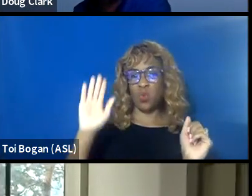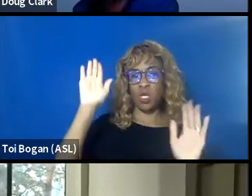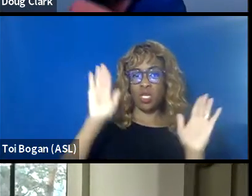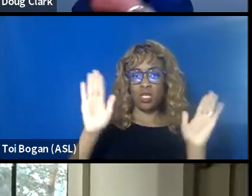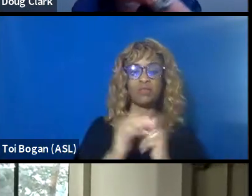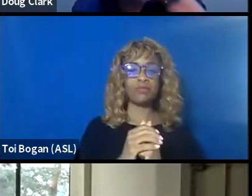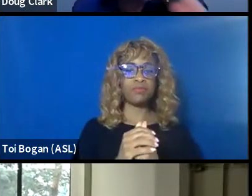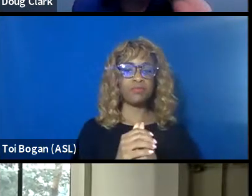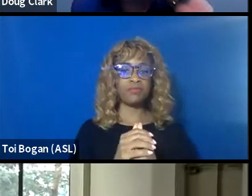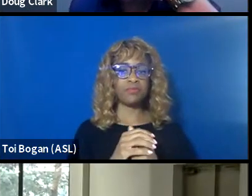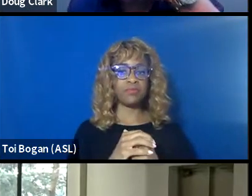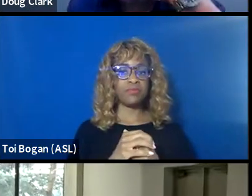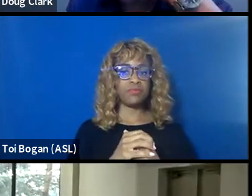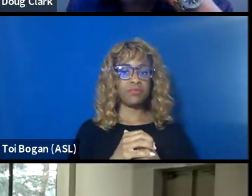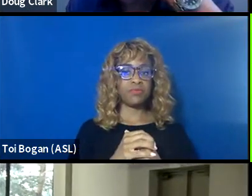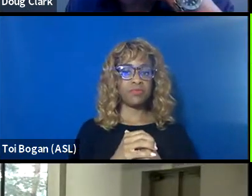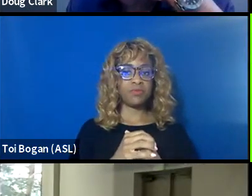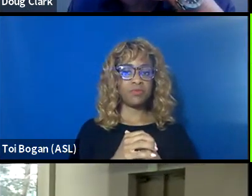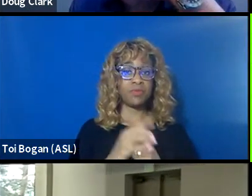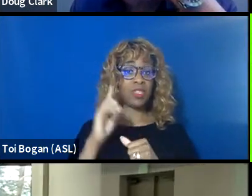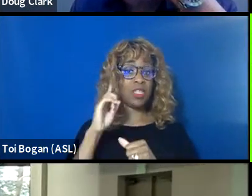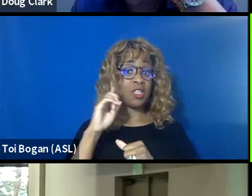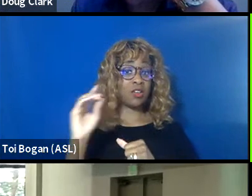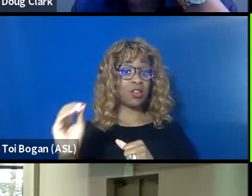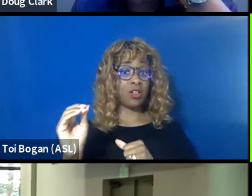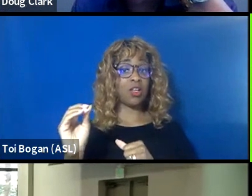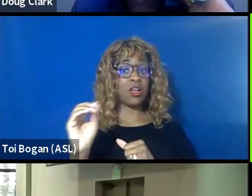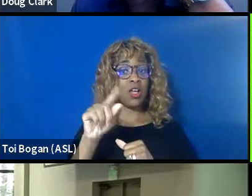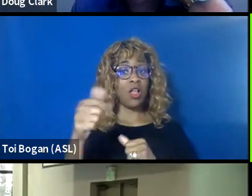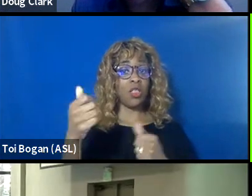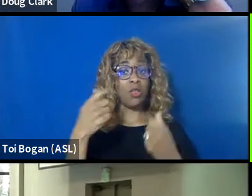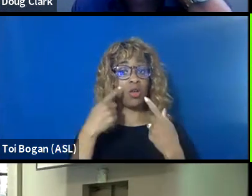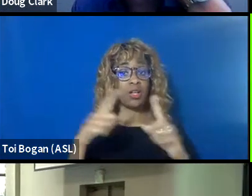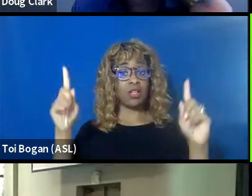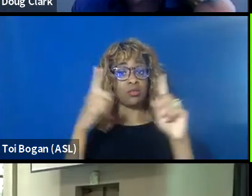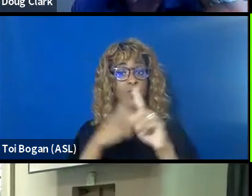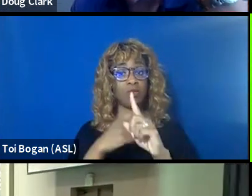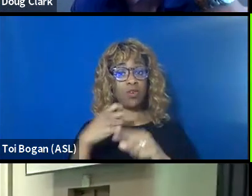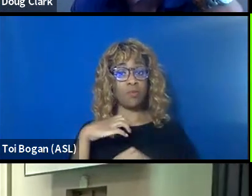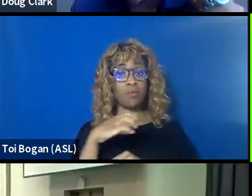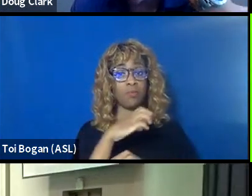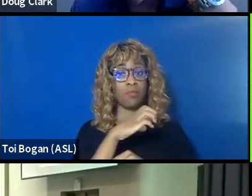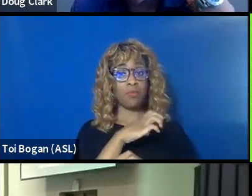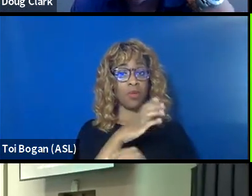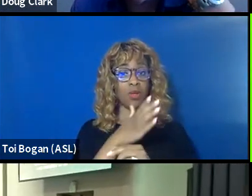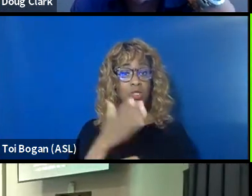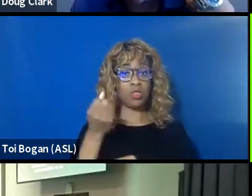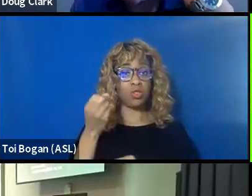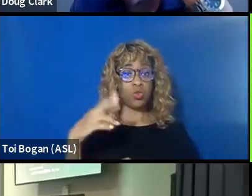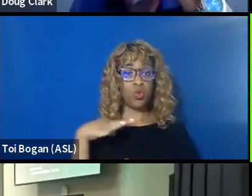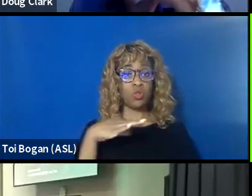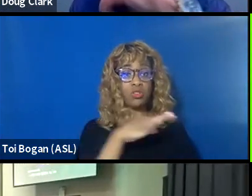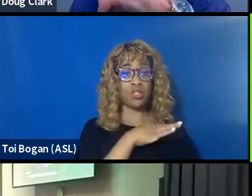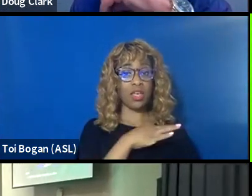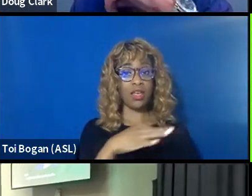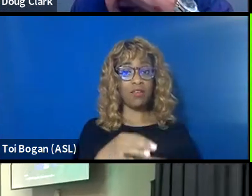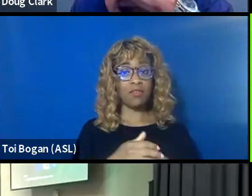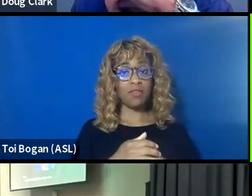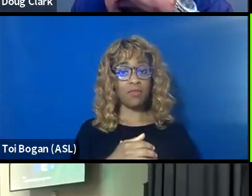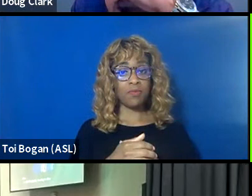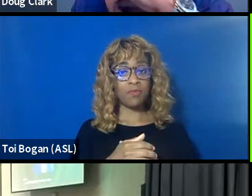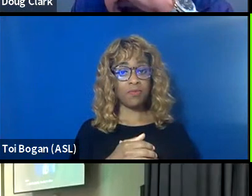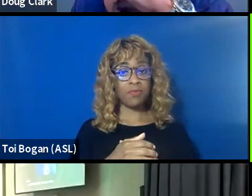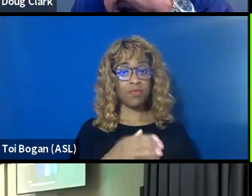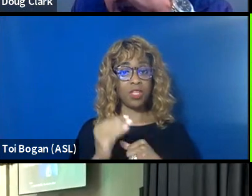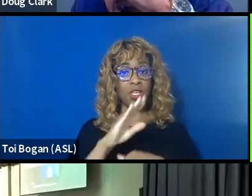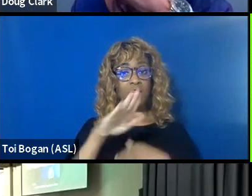Okay. Hearing any other announcements from commissioners or staff, and being